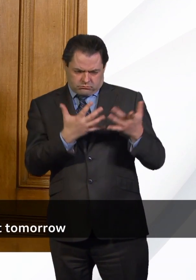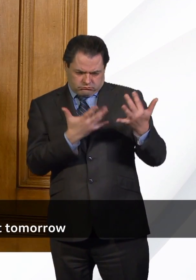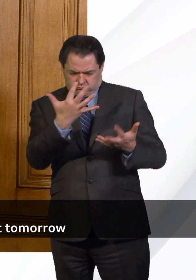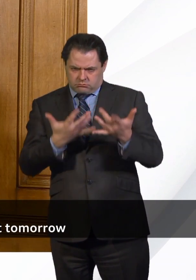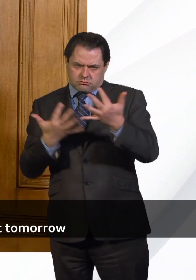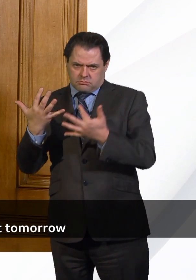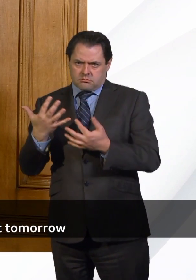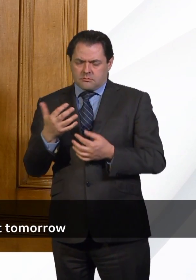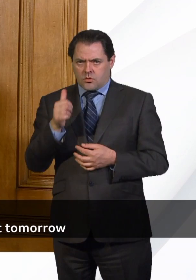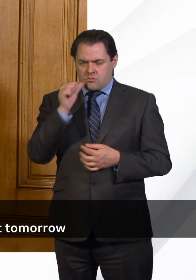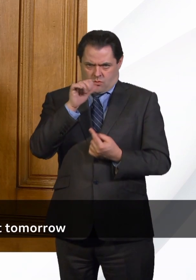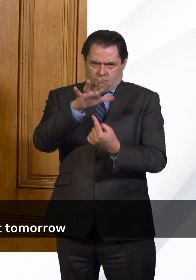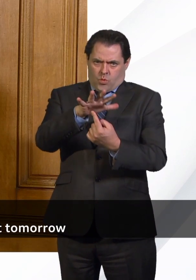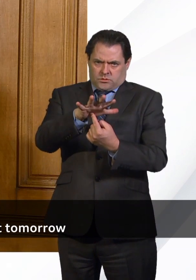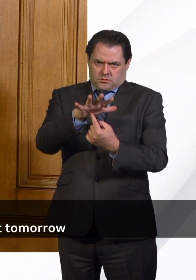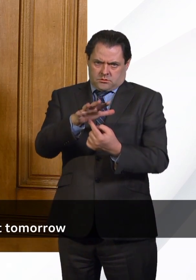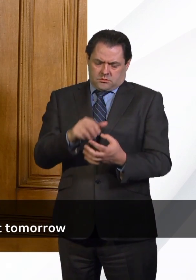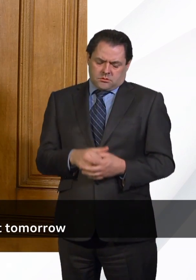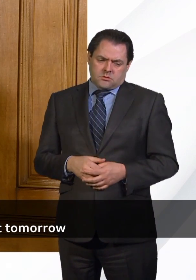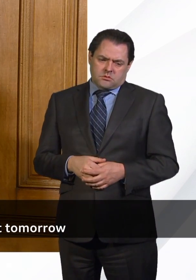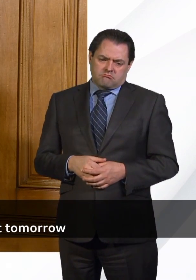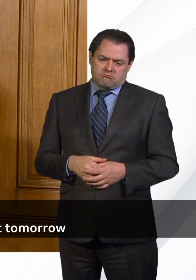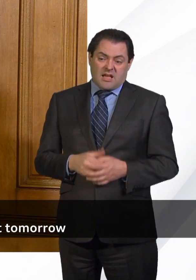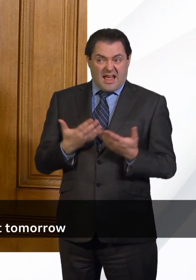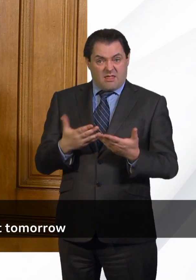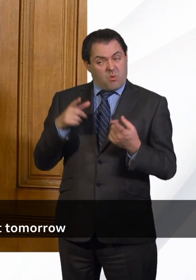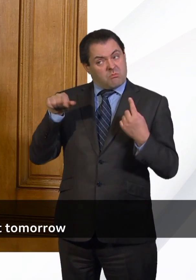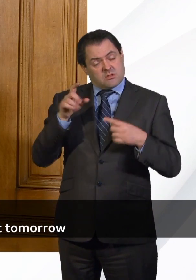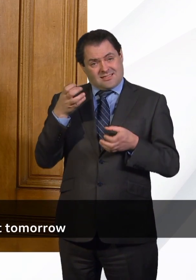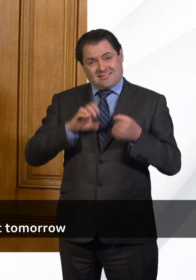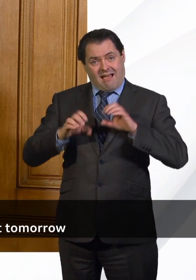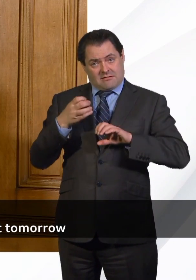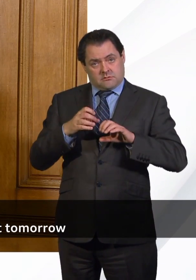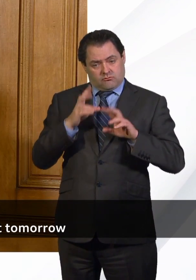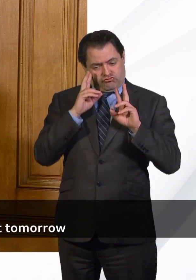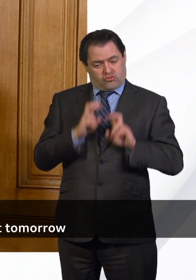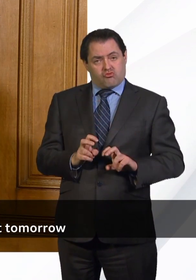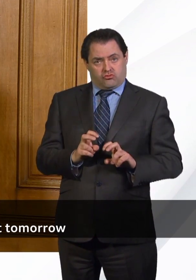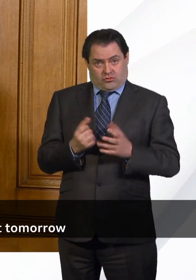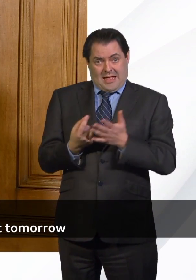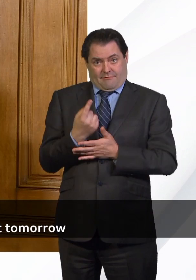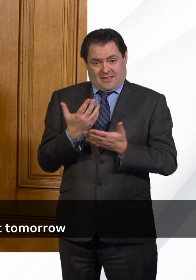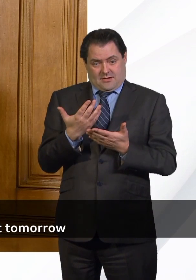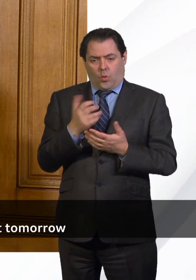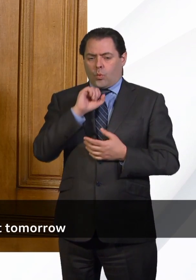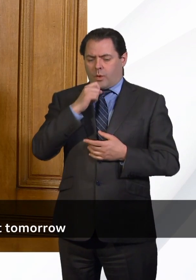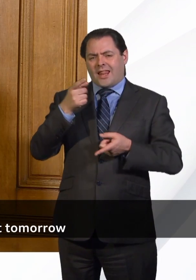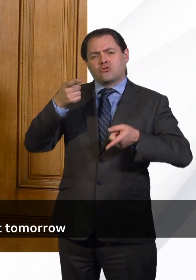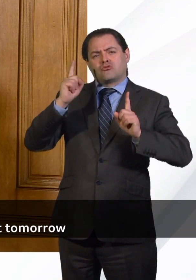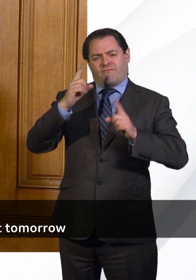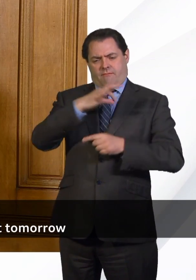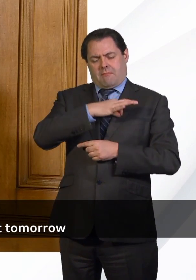seriously. There is a very big piece of scientific work now ongoing that will report to the Chief Medical